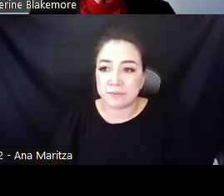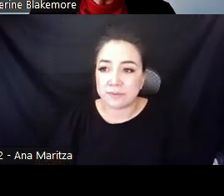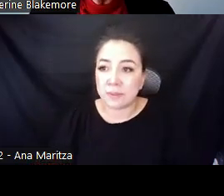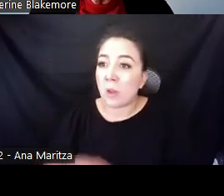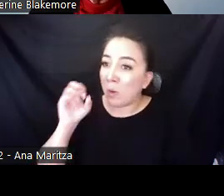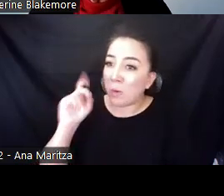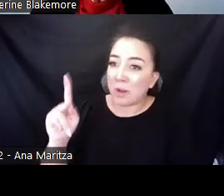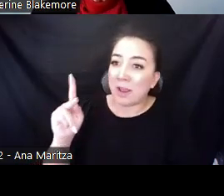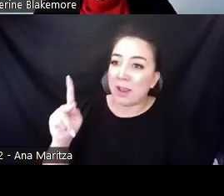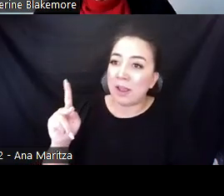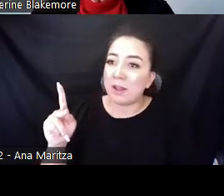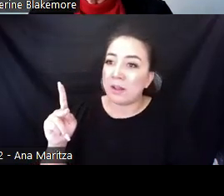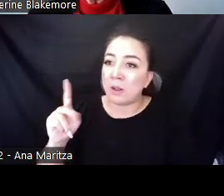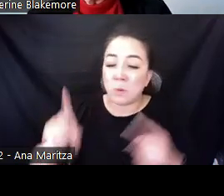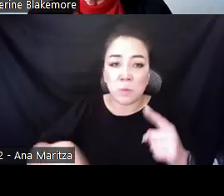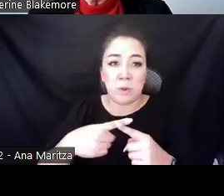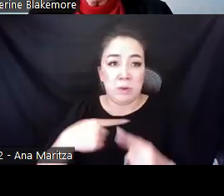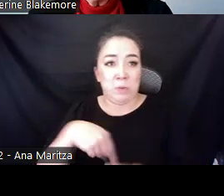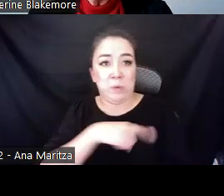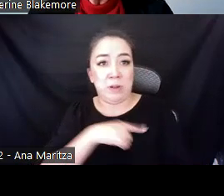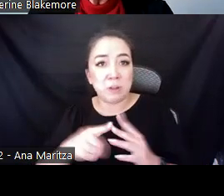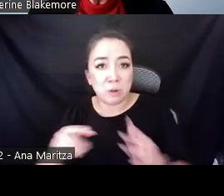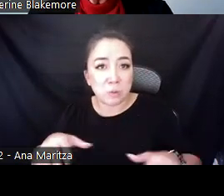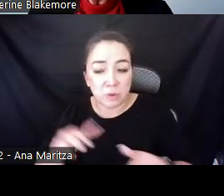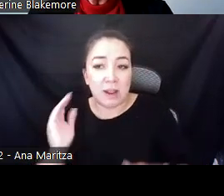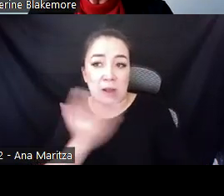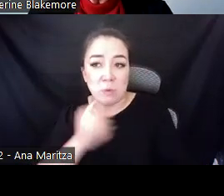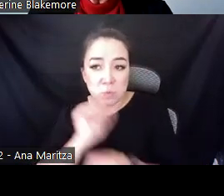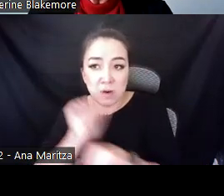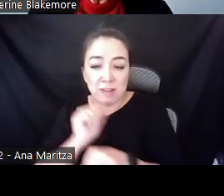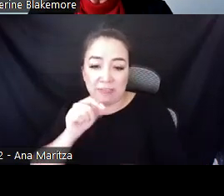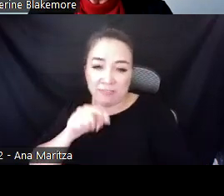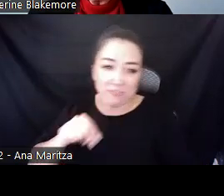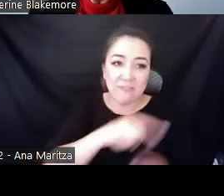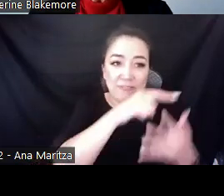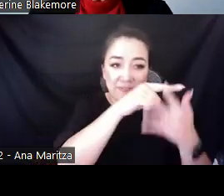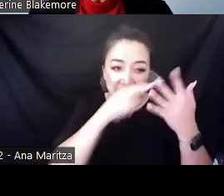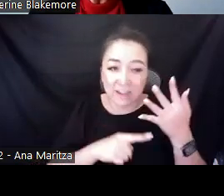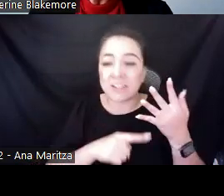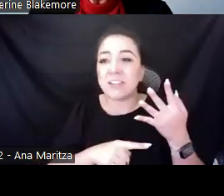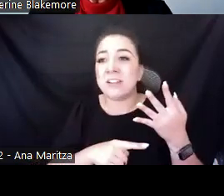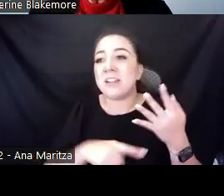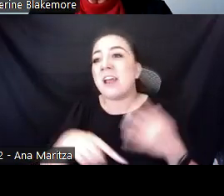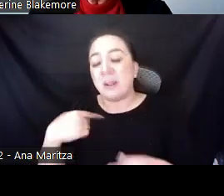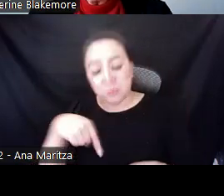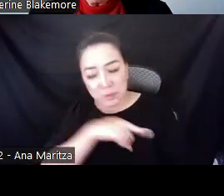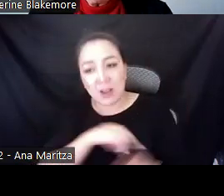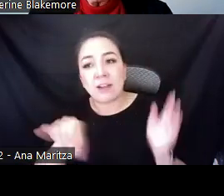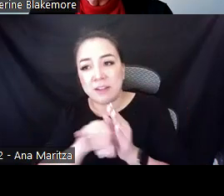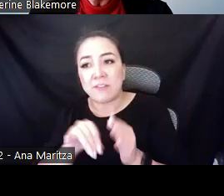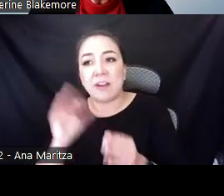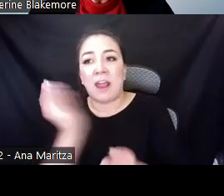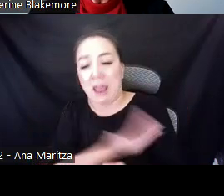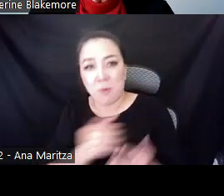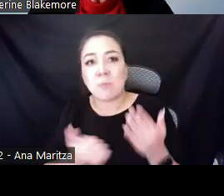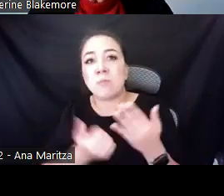Okay, so when we start doing our work, these are, and we identify our